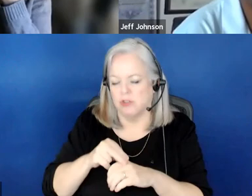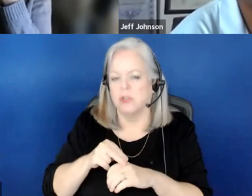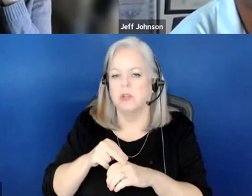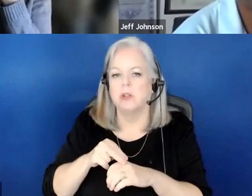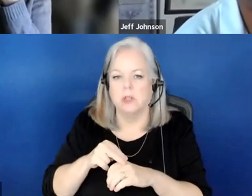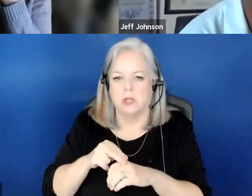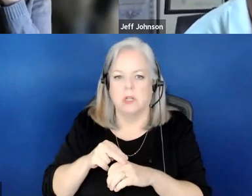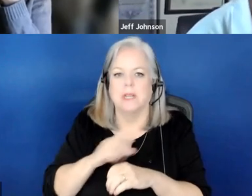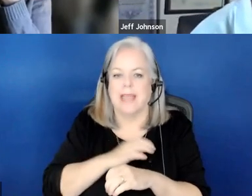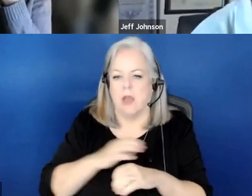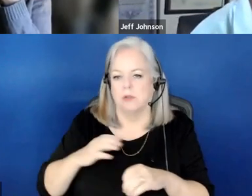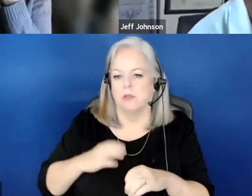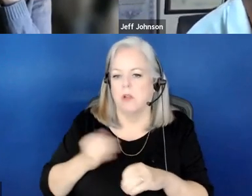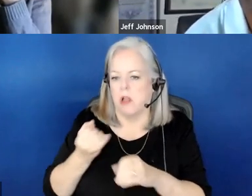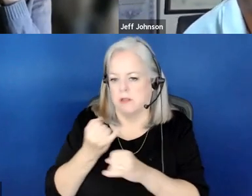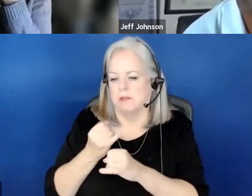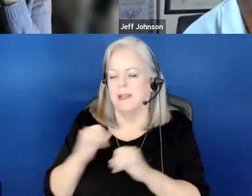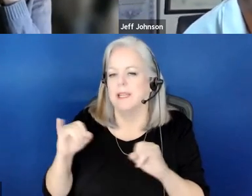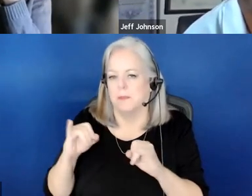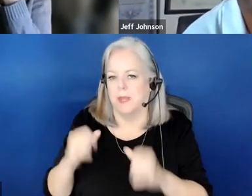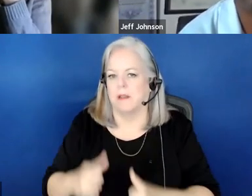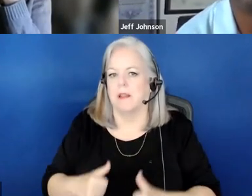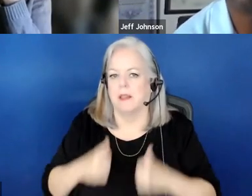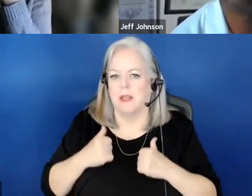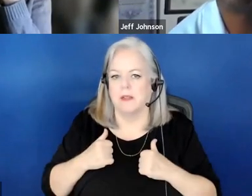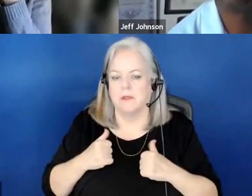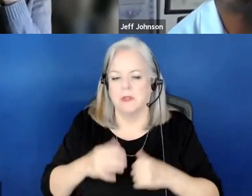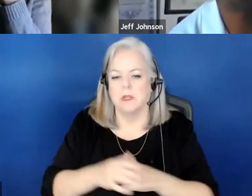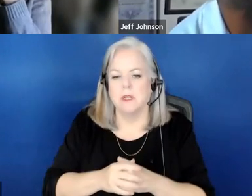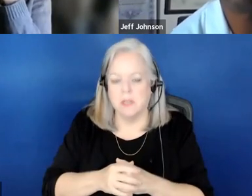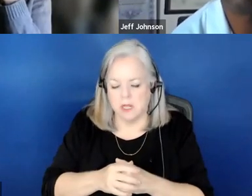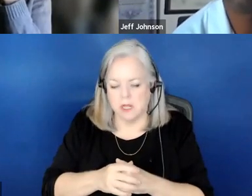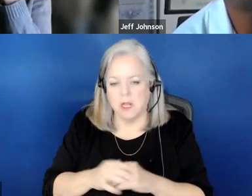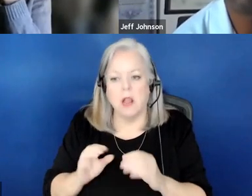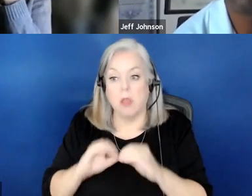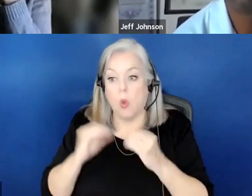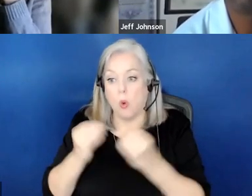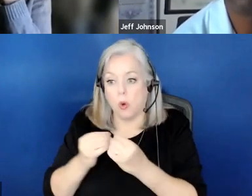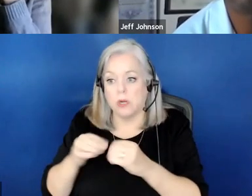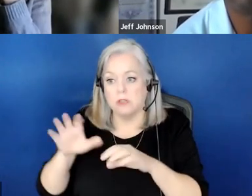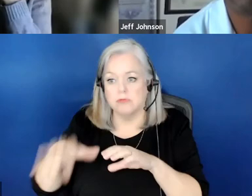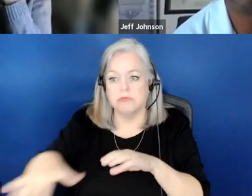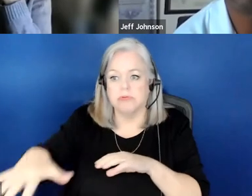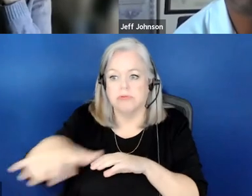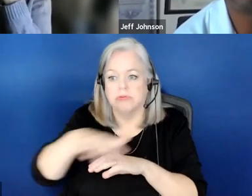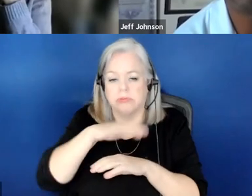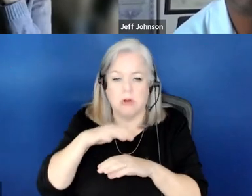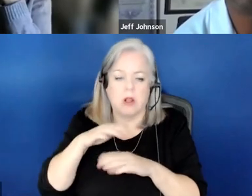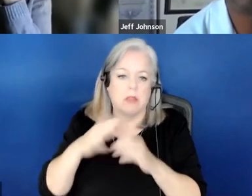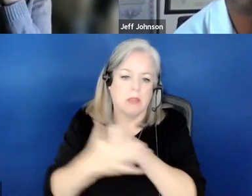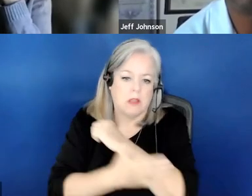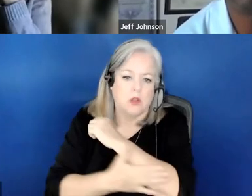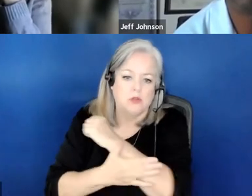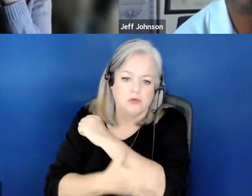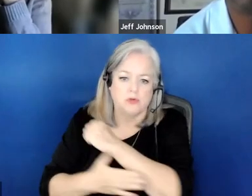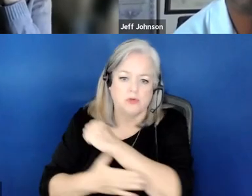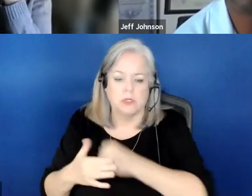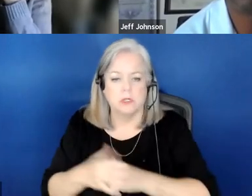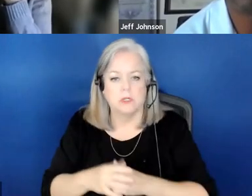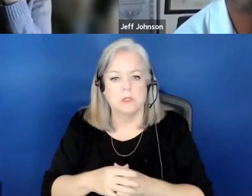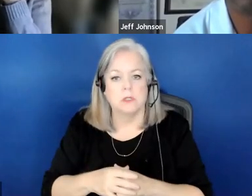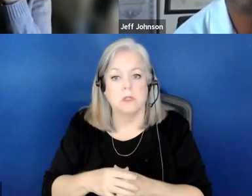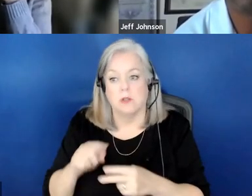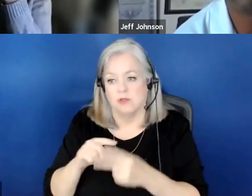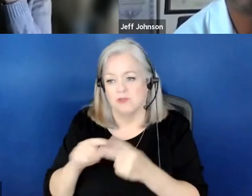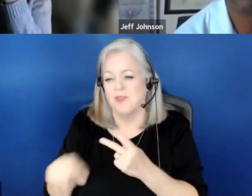organizations for shows around the country. So those are two of the